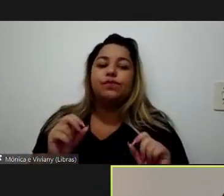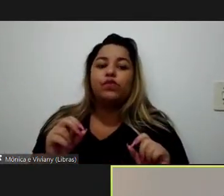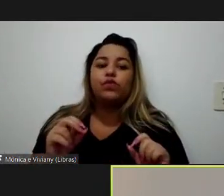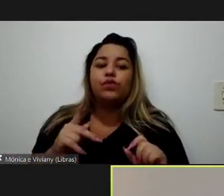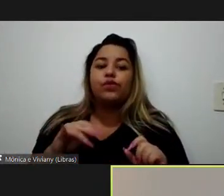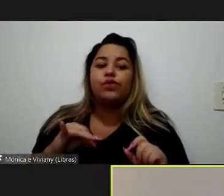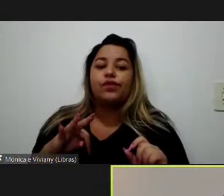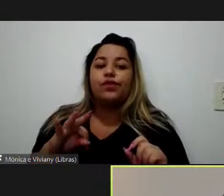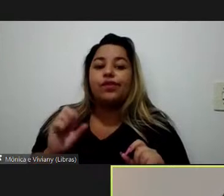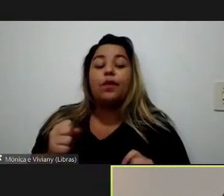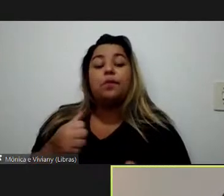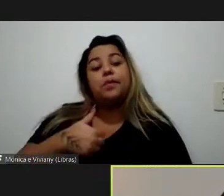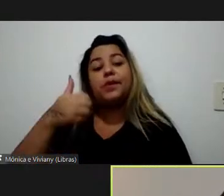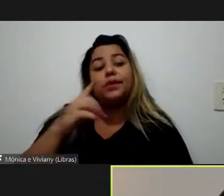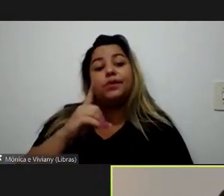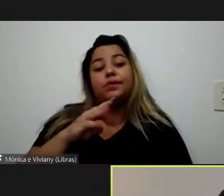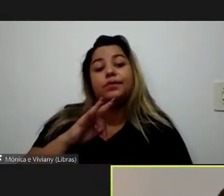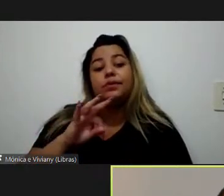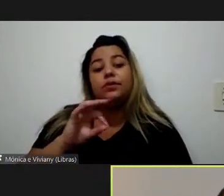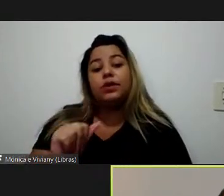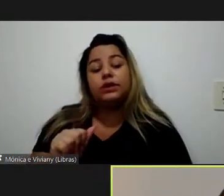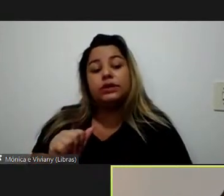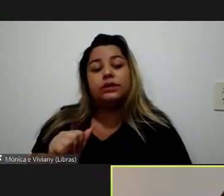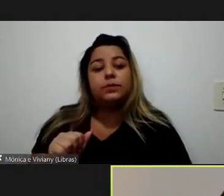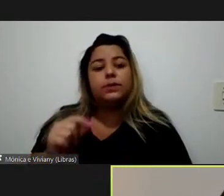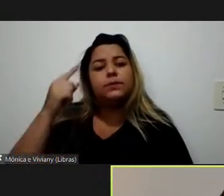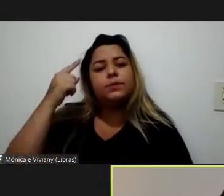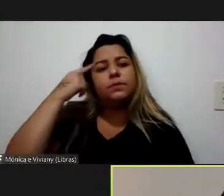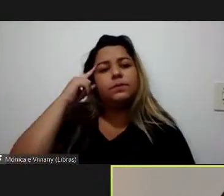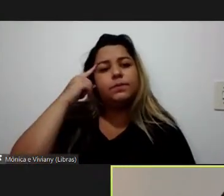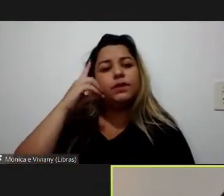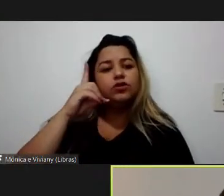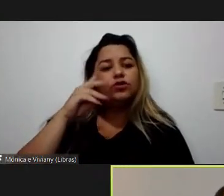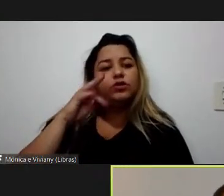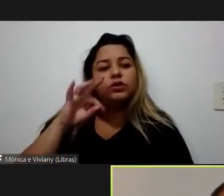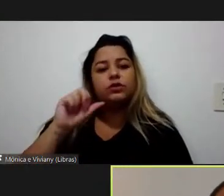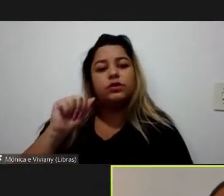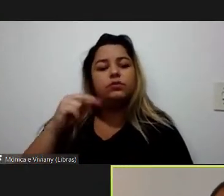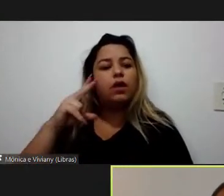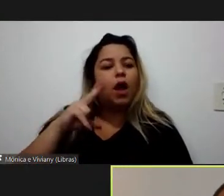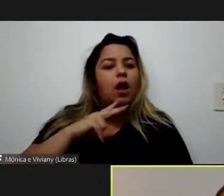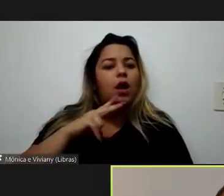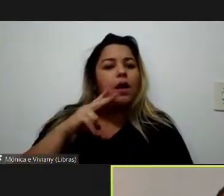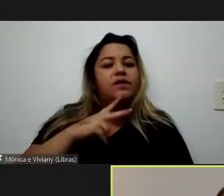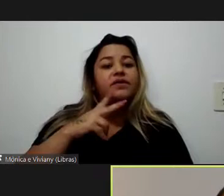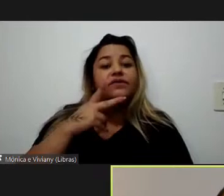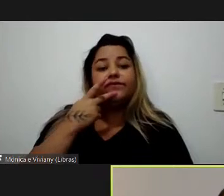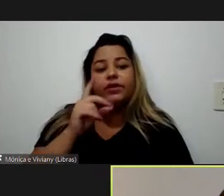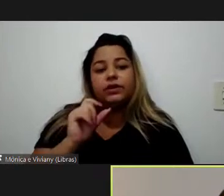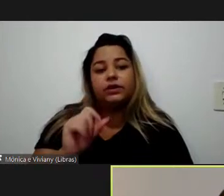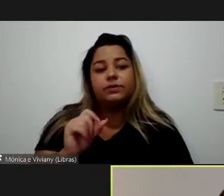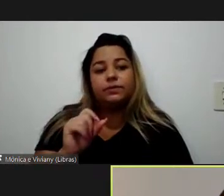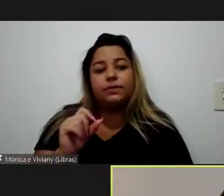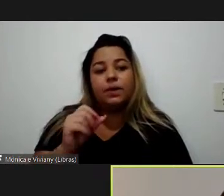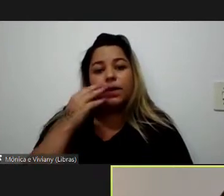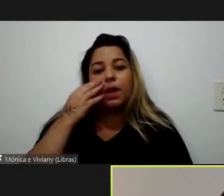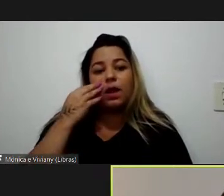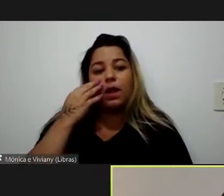them regarding the individual diet, but I've also mentioned all the social influences on nutrition